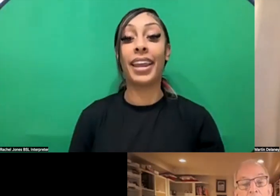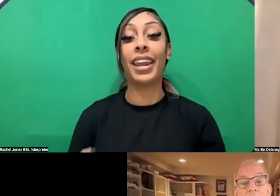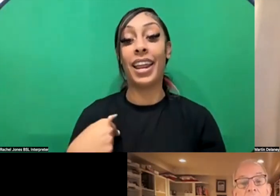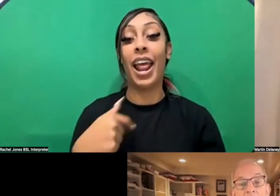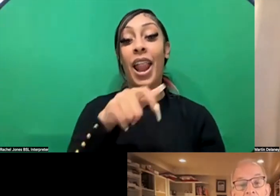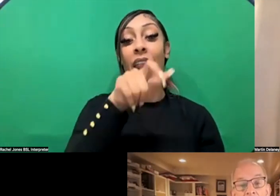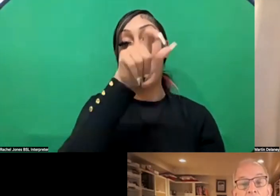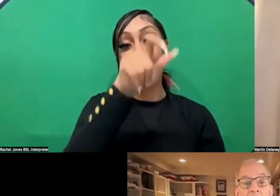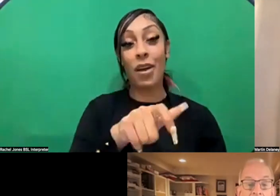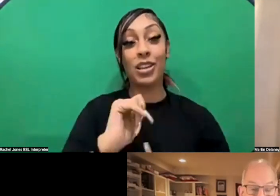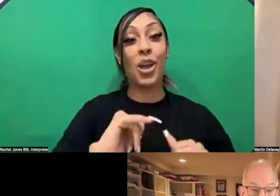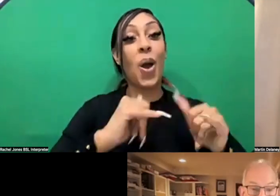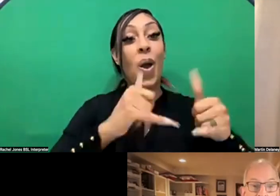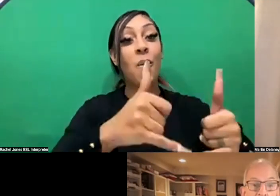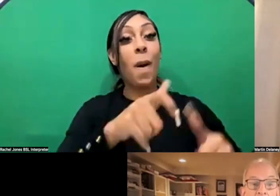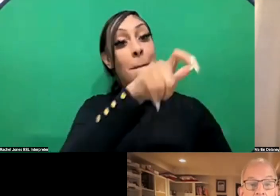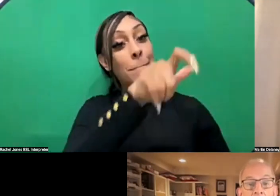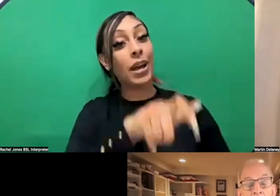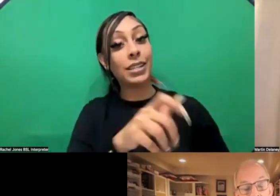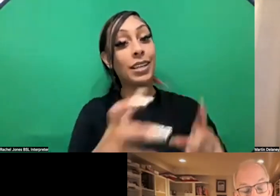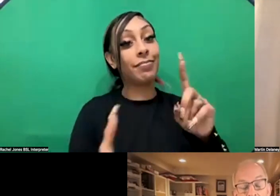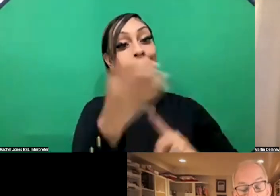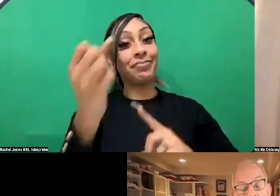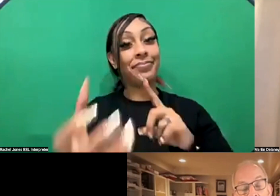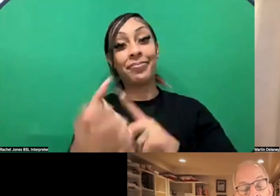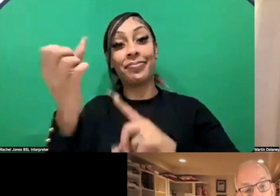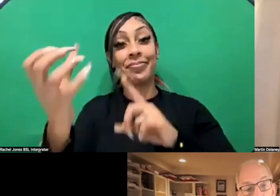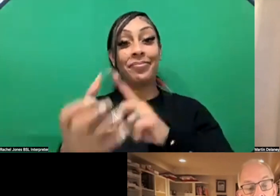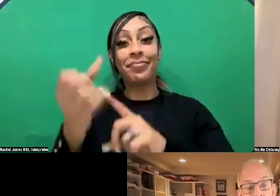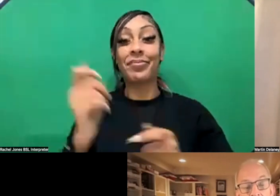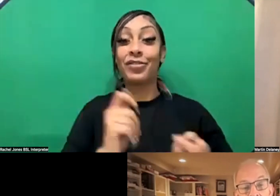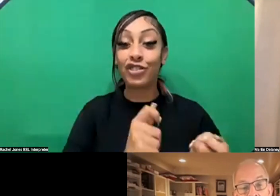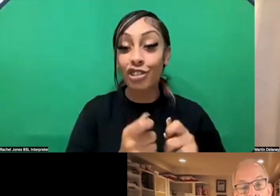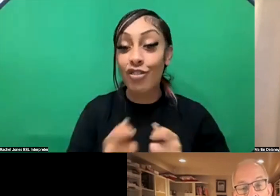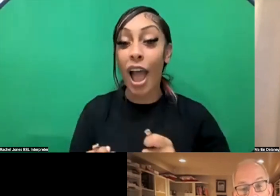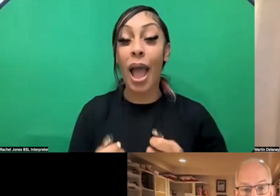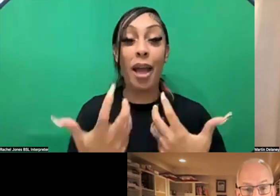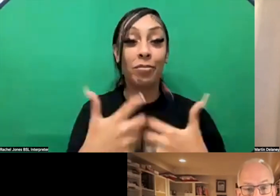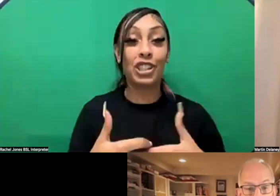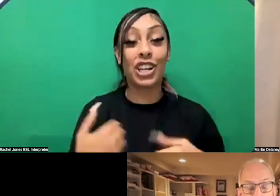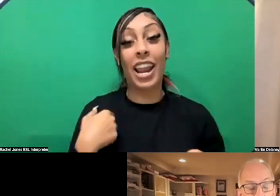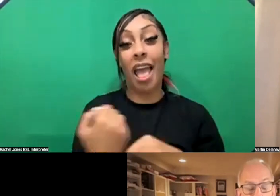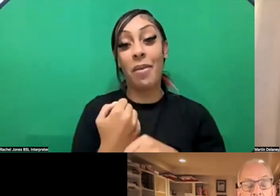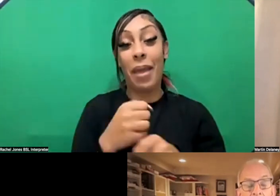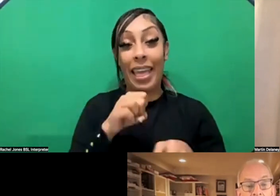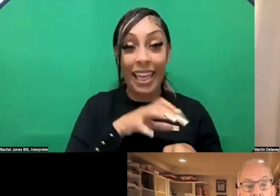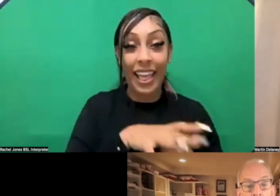a person for my accomplishments with the drum machine and other instruments that I've made over the years. And it